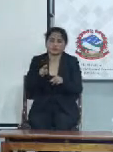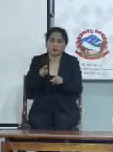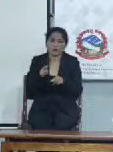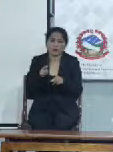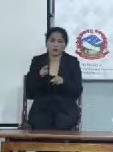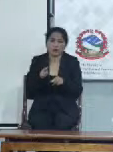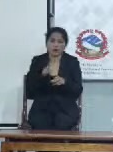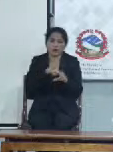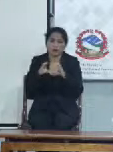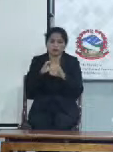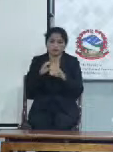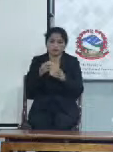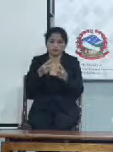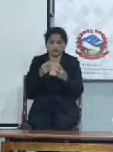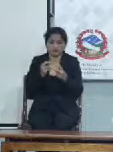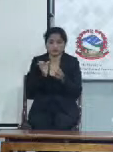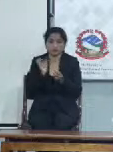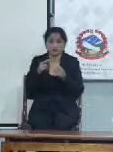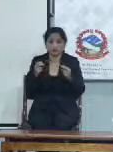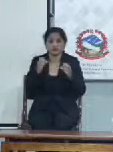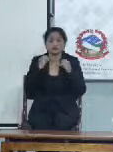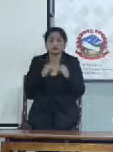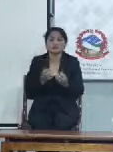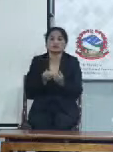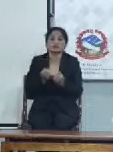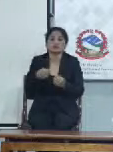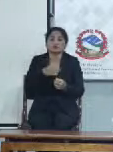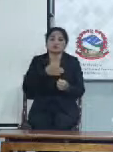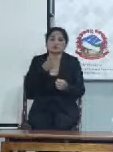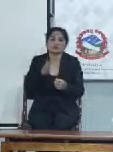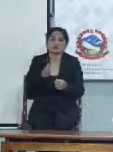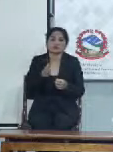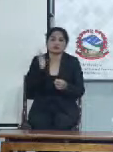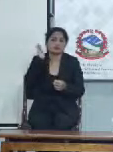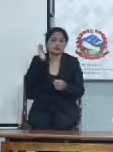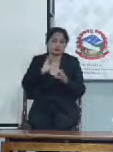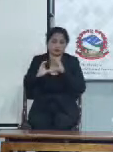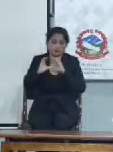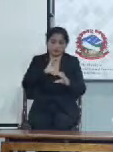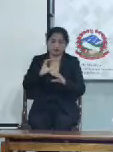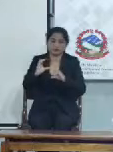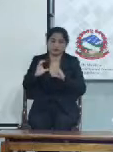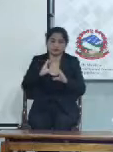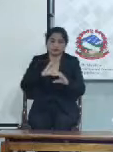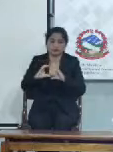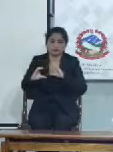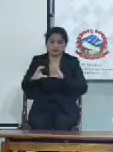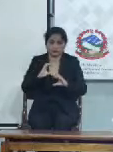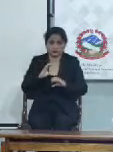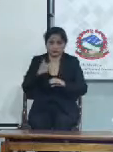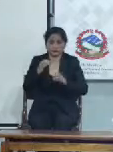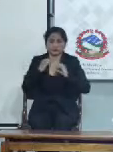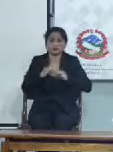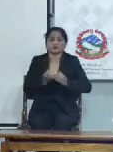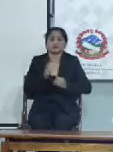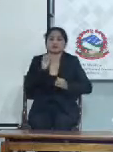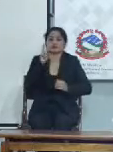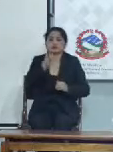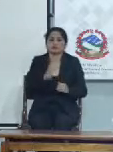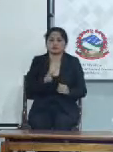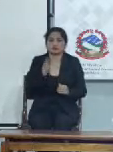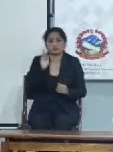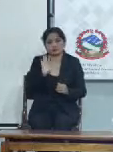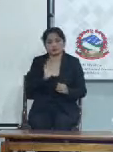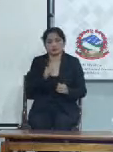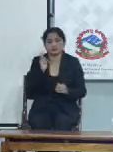have to utilize and use the communication. And this is how we can do this communication. And